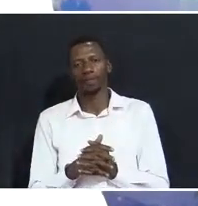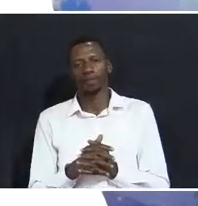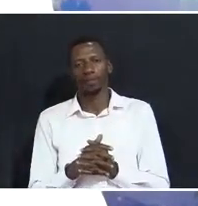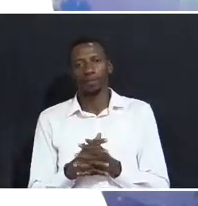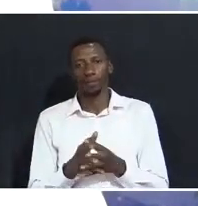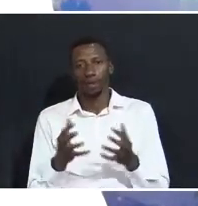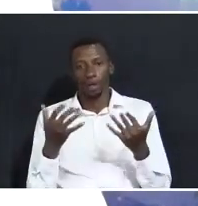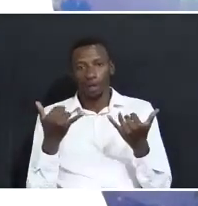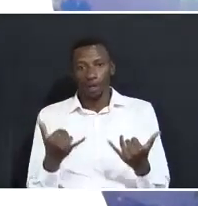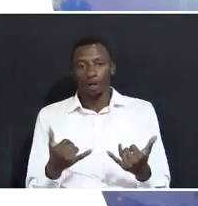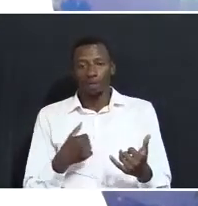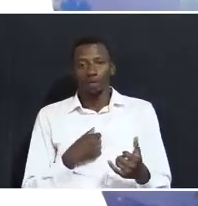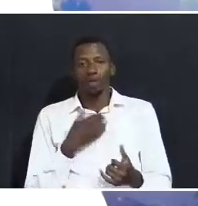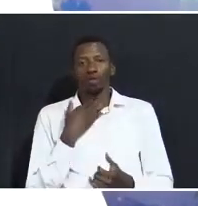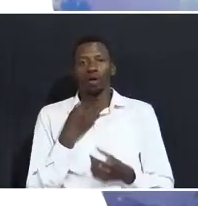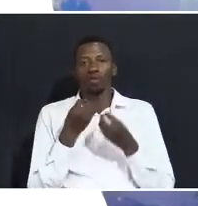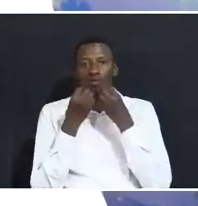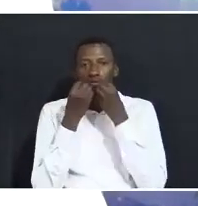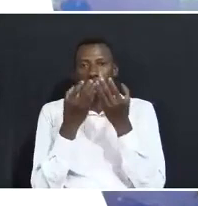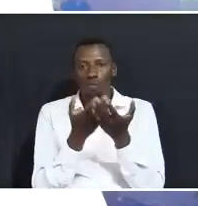Allow me to submit to all of us